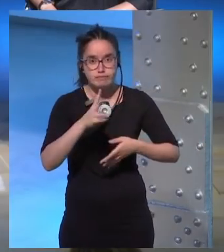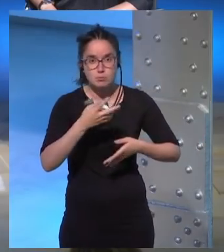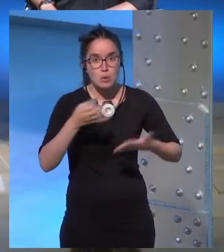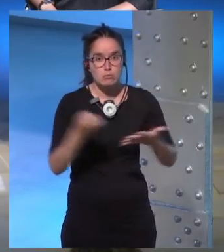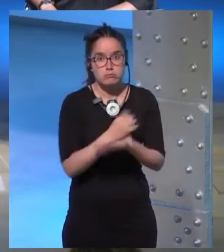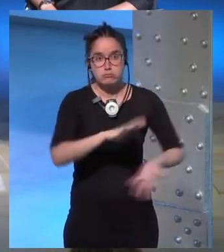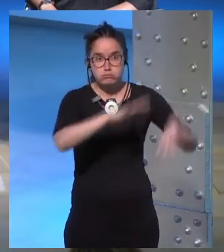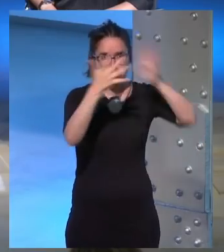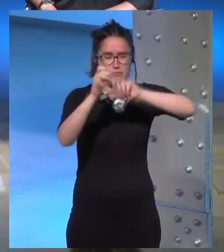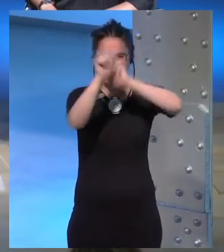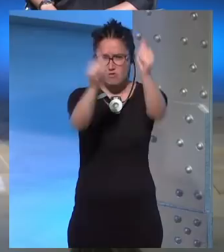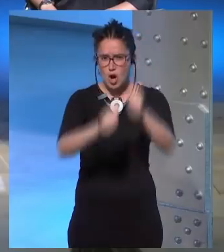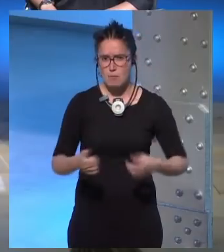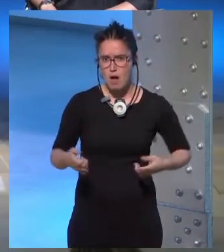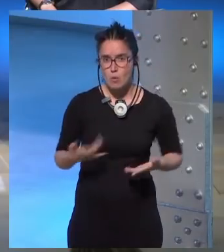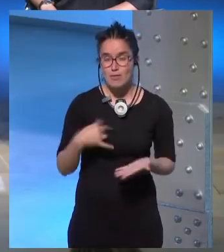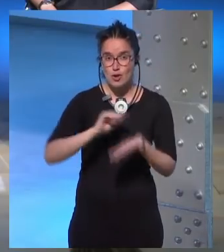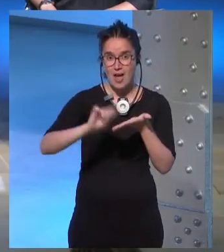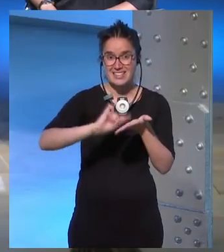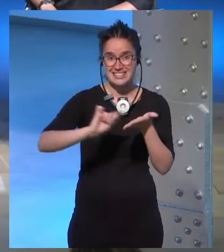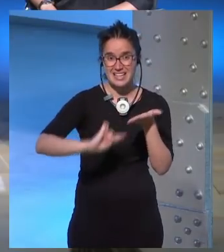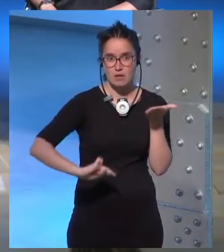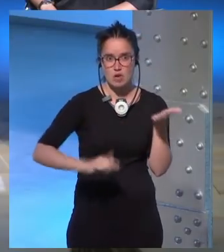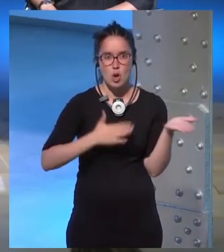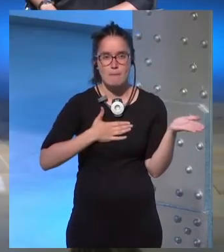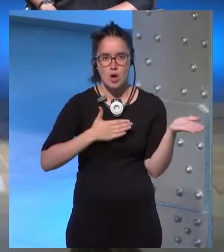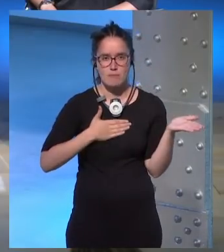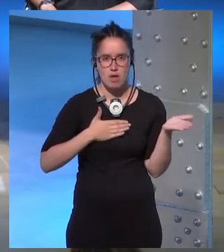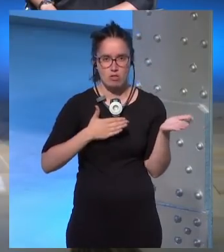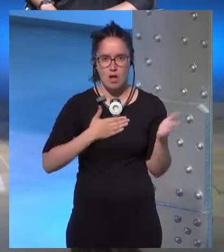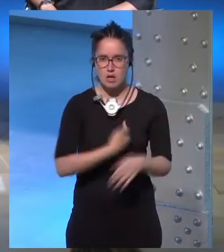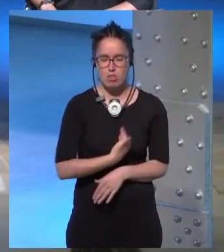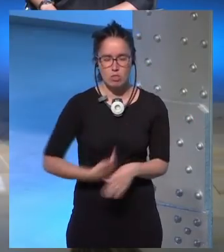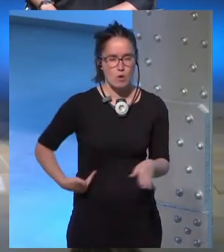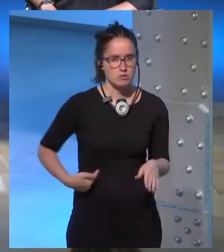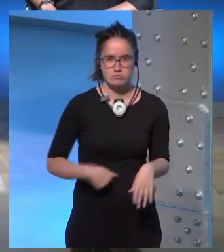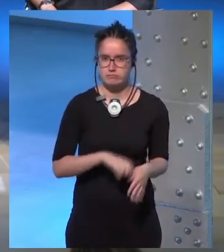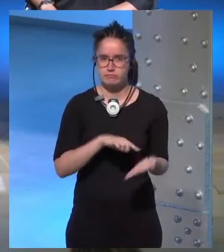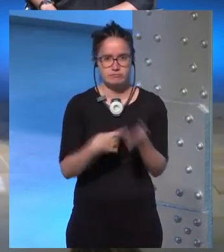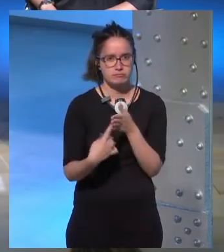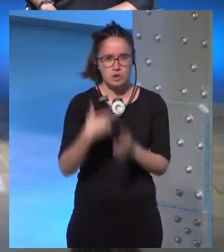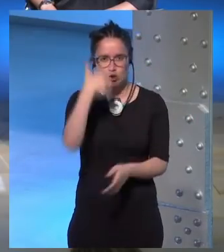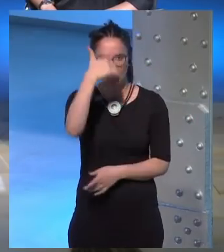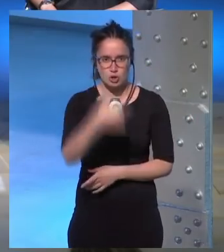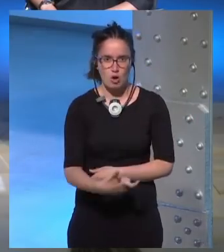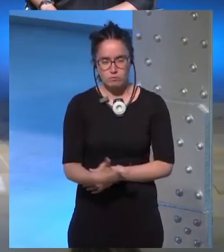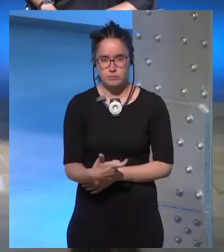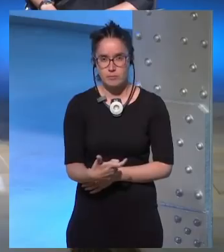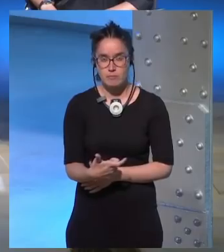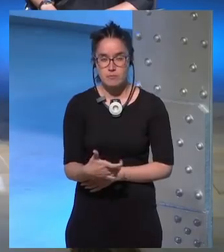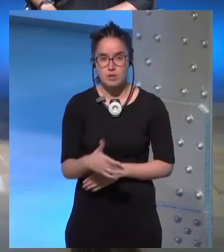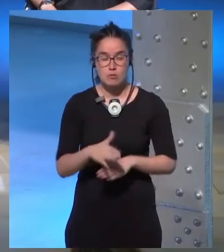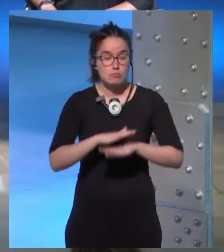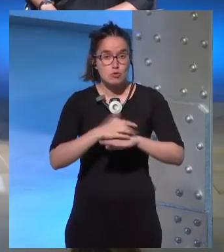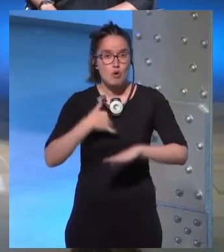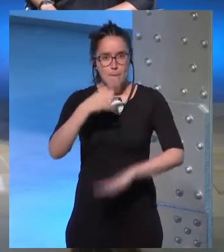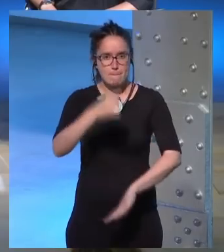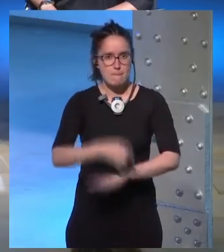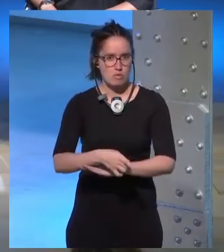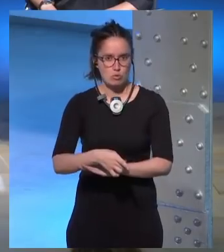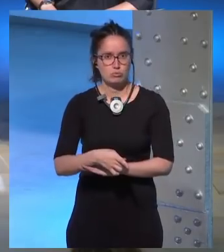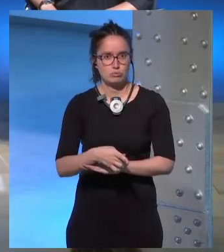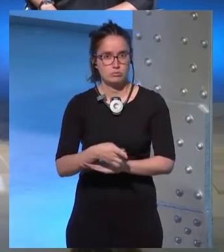the writing I own, and it is I have the final say of everything that goes into that book. My editor can say, I don't